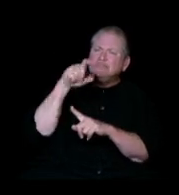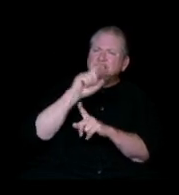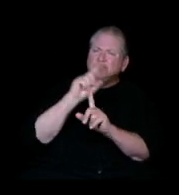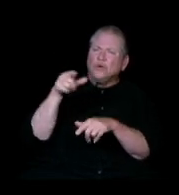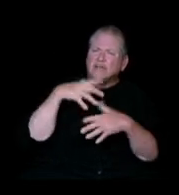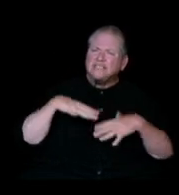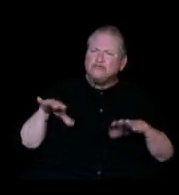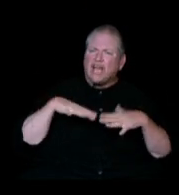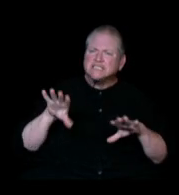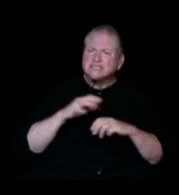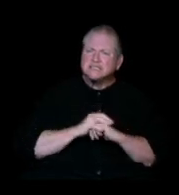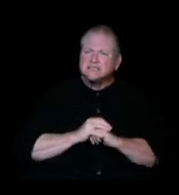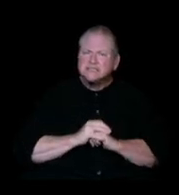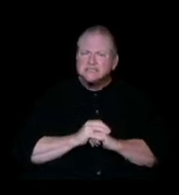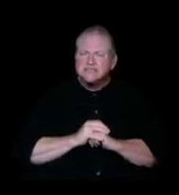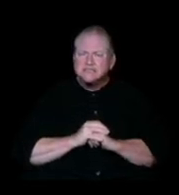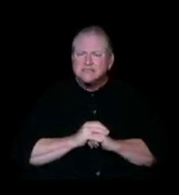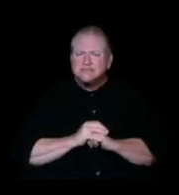get dressed.